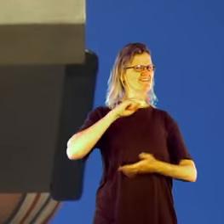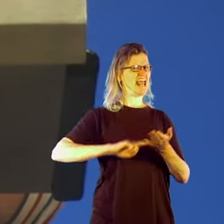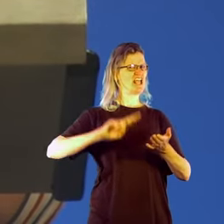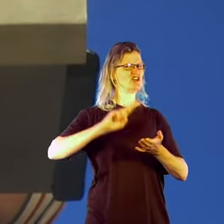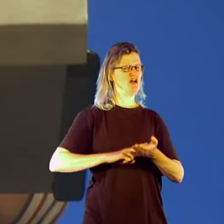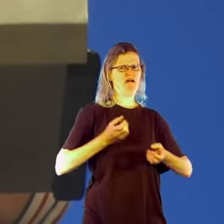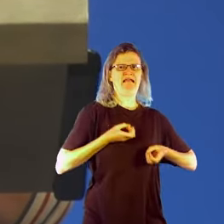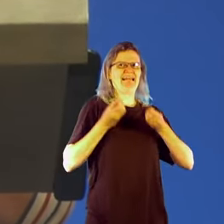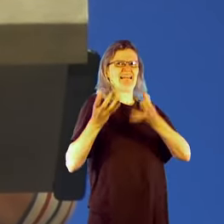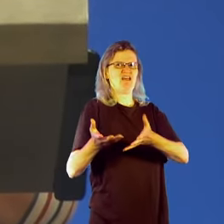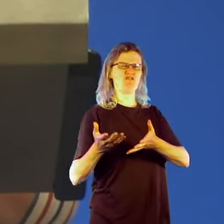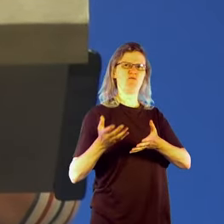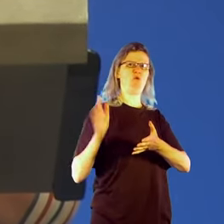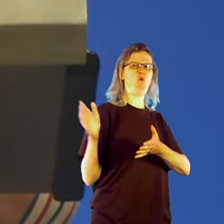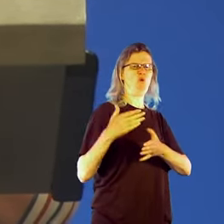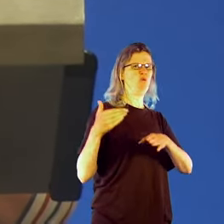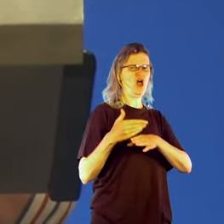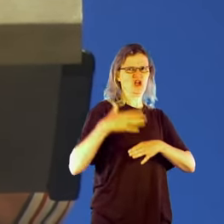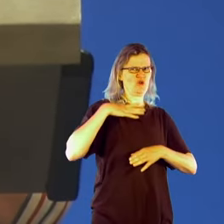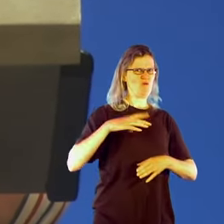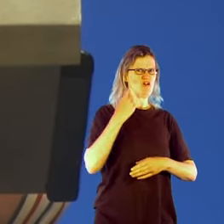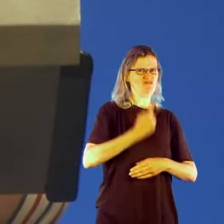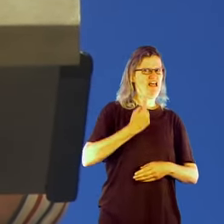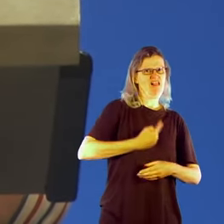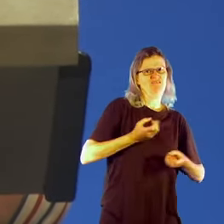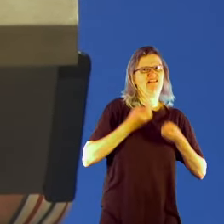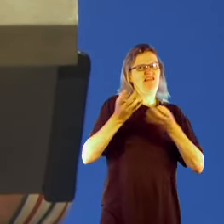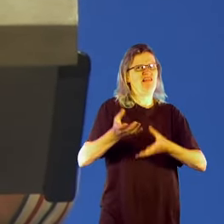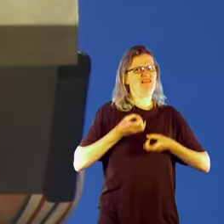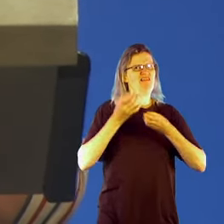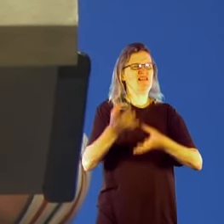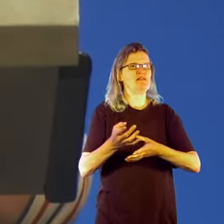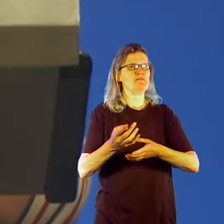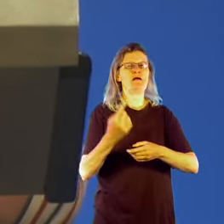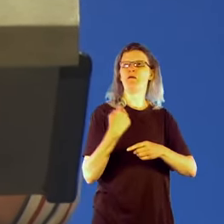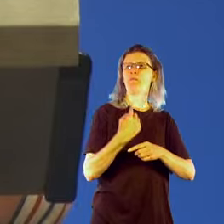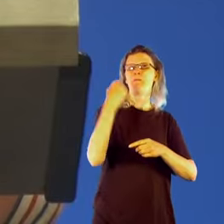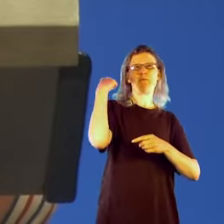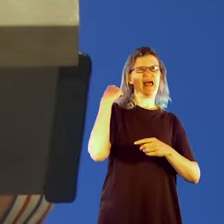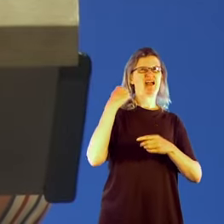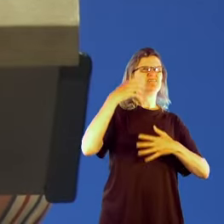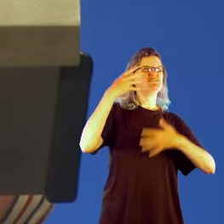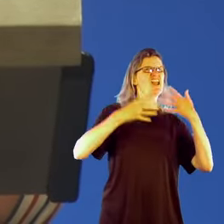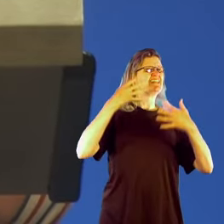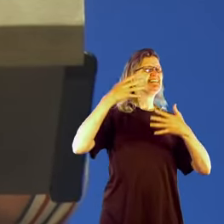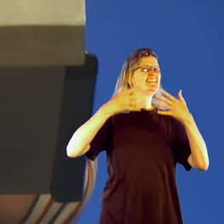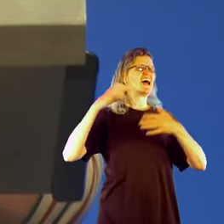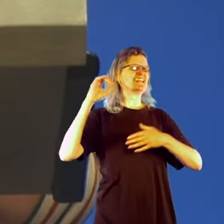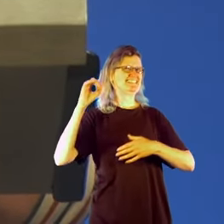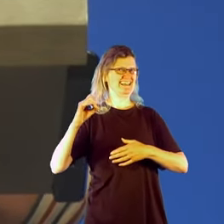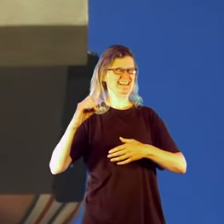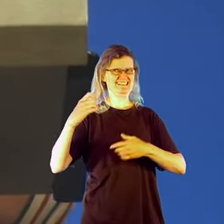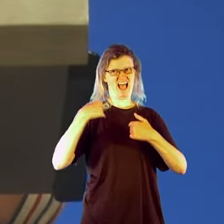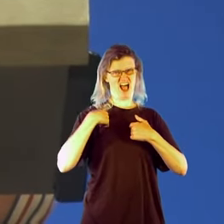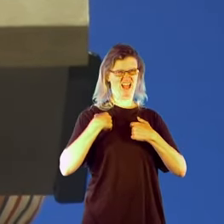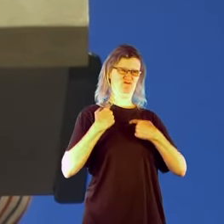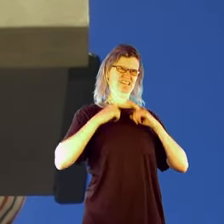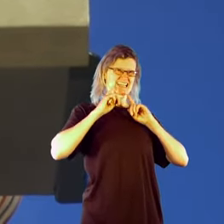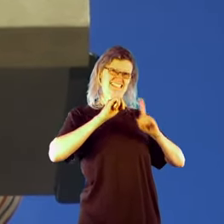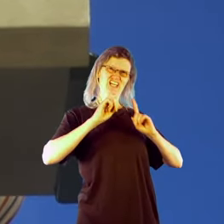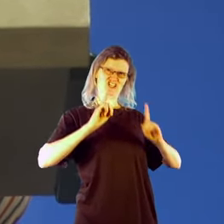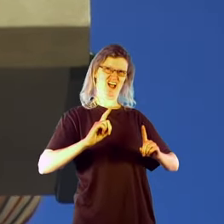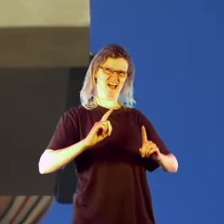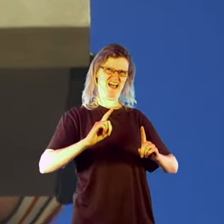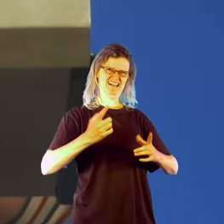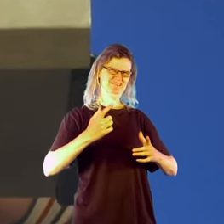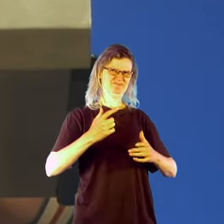Back in the last millennium, I was a teacher. It wasn't a great idea. I don't really like children. But I was a teacher for a